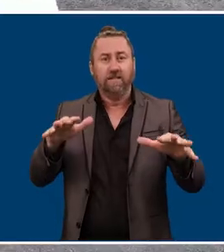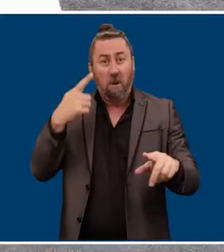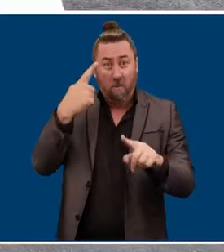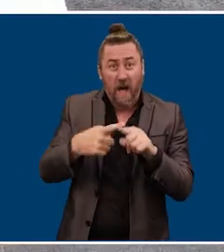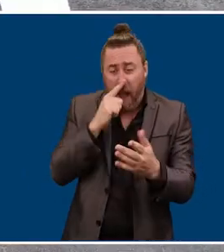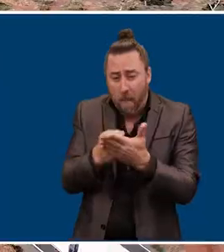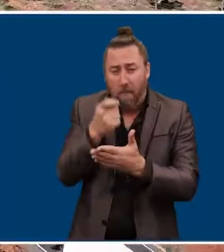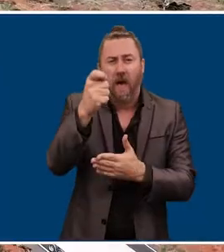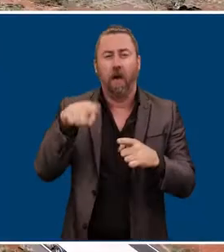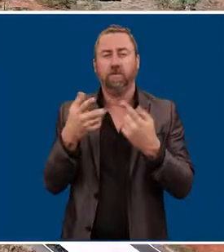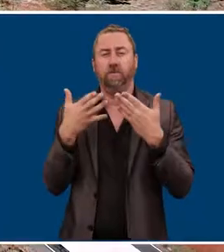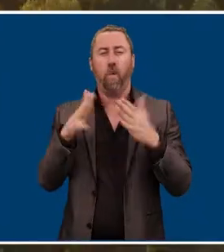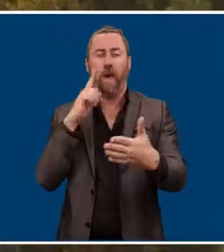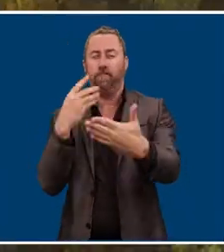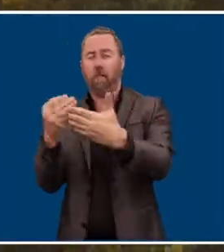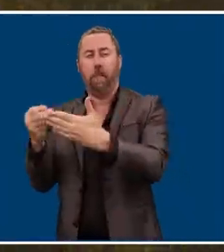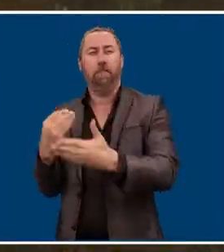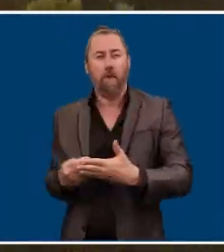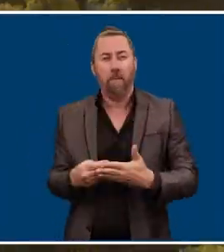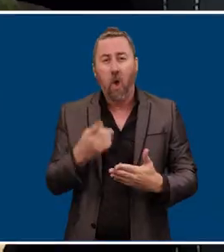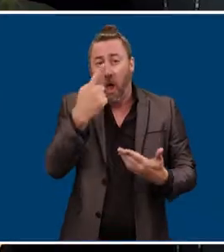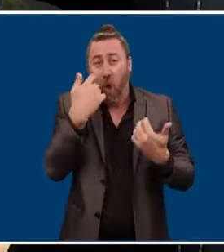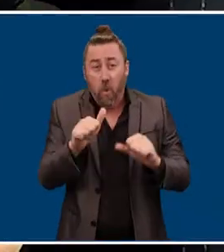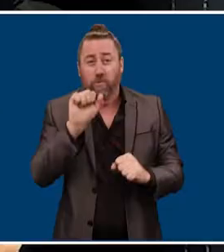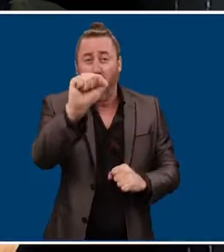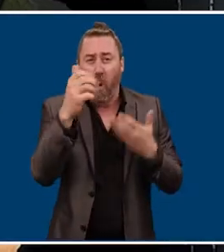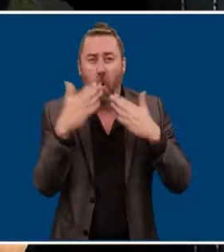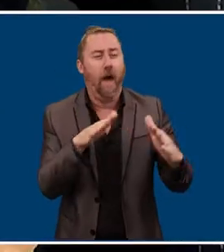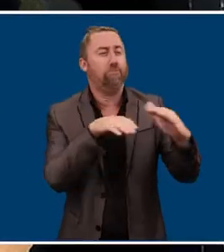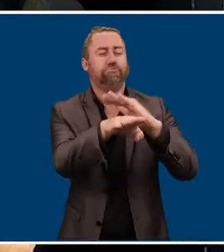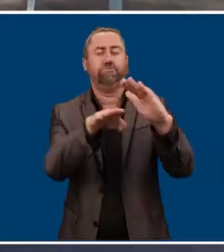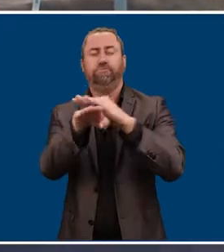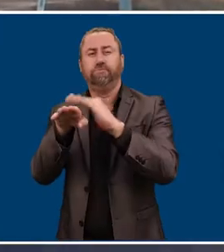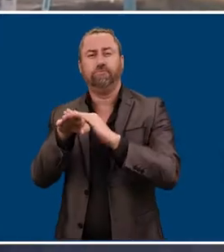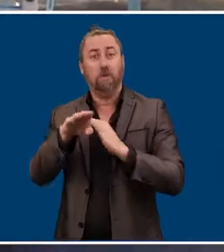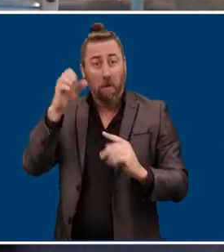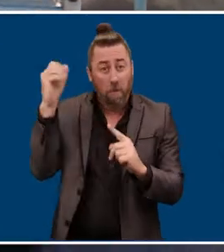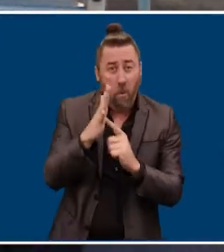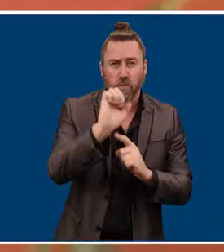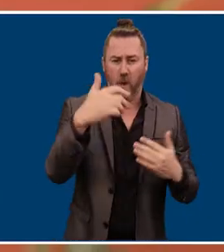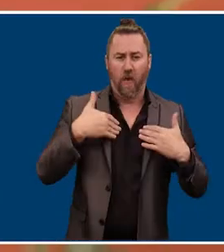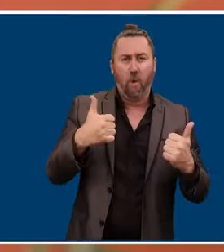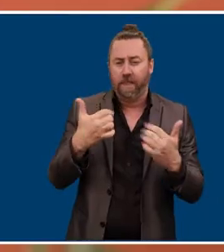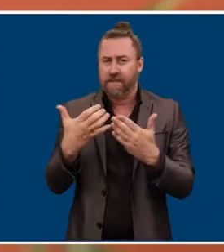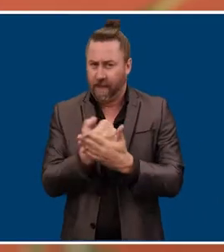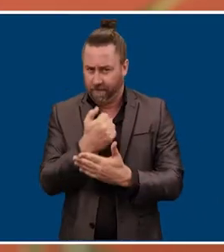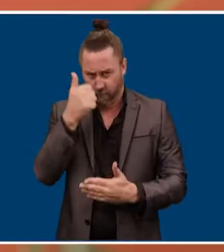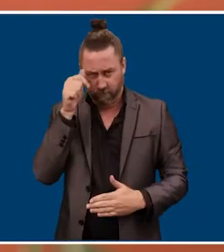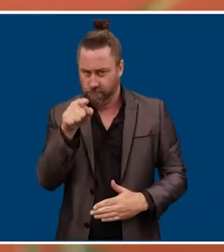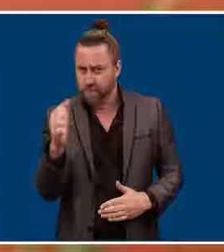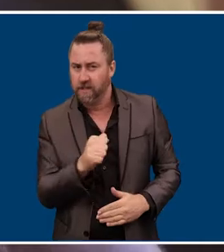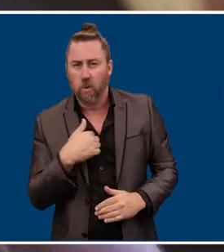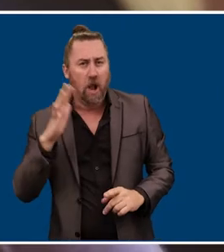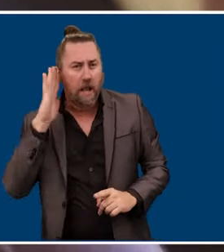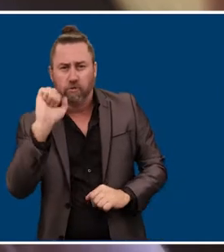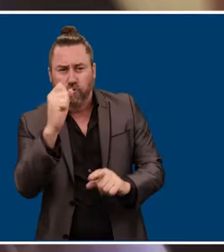pay so you can use our network your way. We're making your health and safety our top priority. We're always listening to